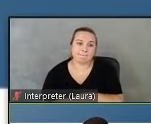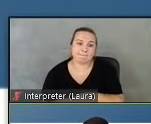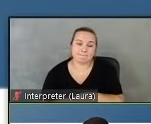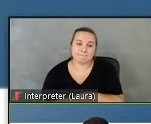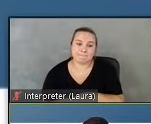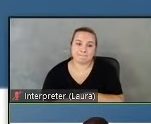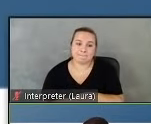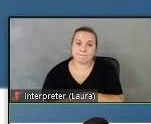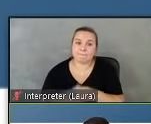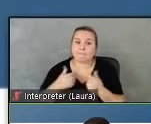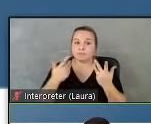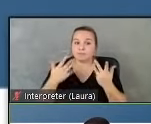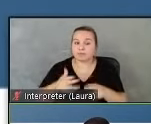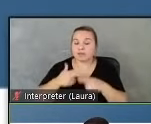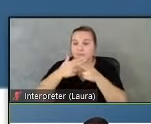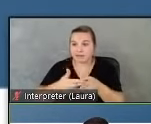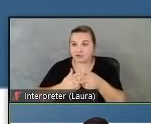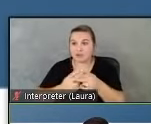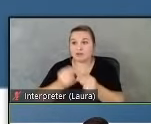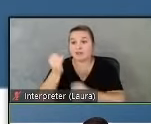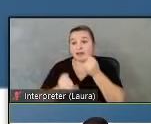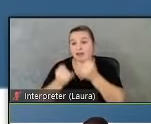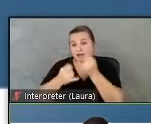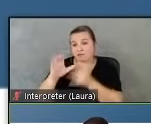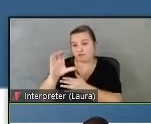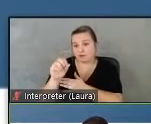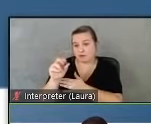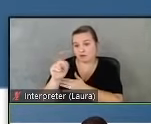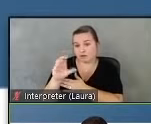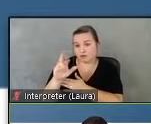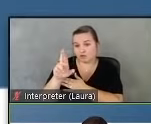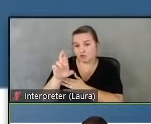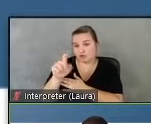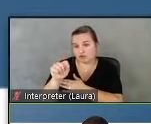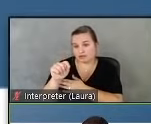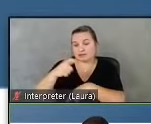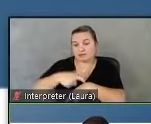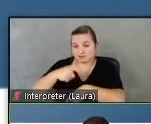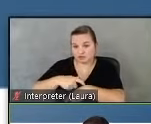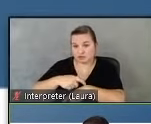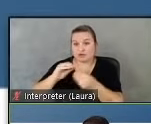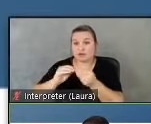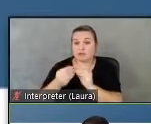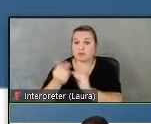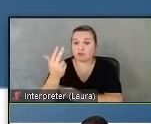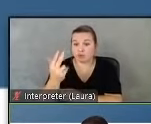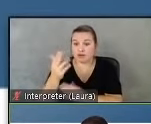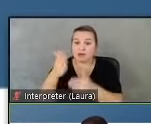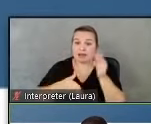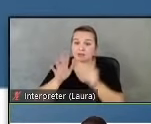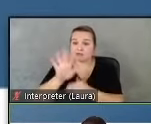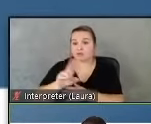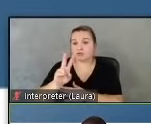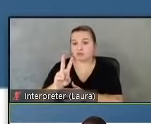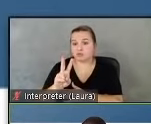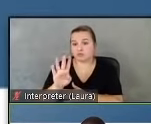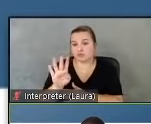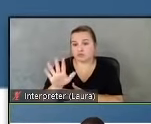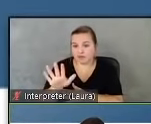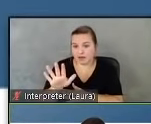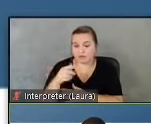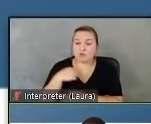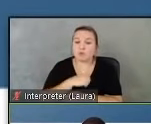As mentioned, at the end of the concurrent sessions, concurrent session number three ends around 2:45. We